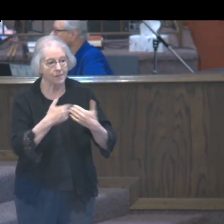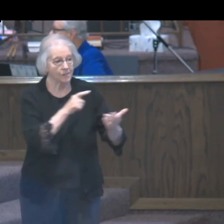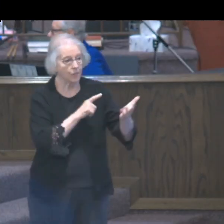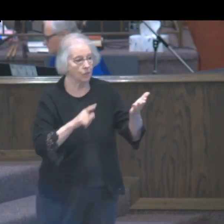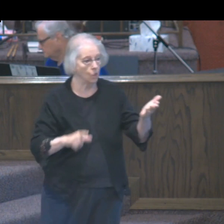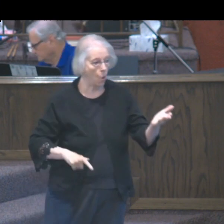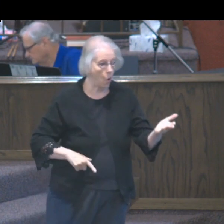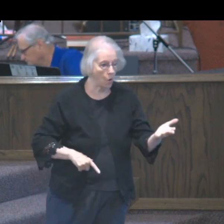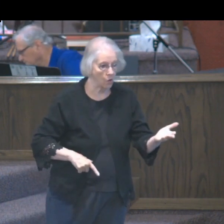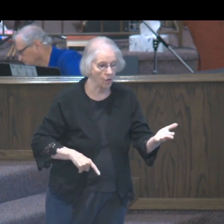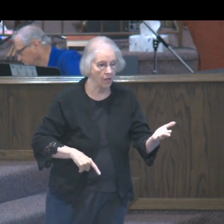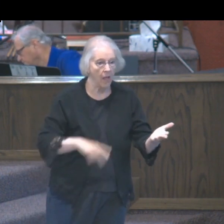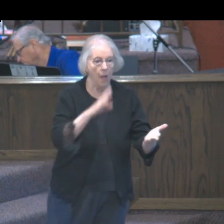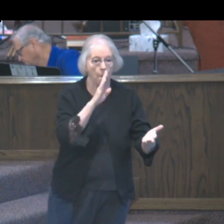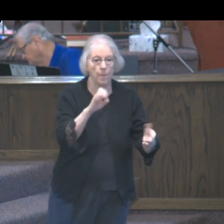today?